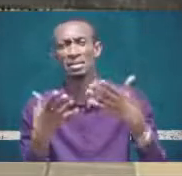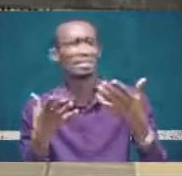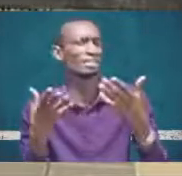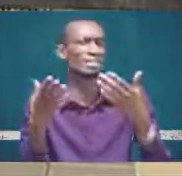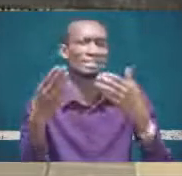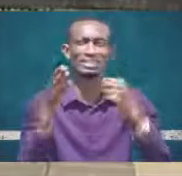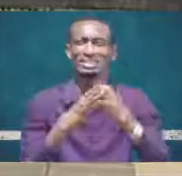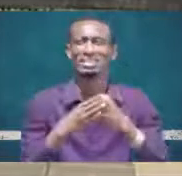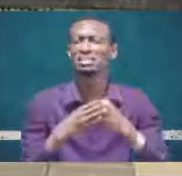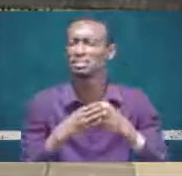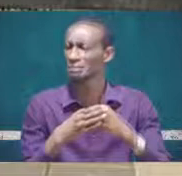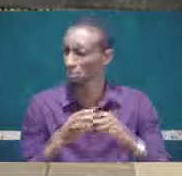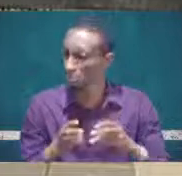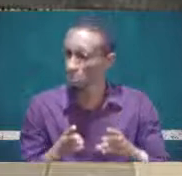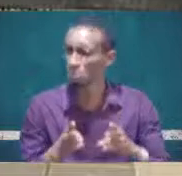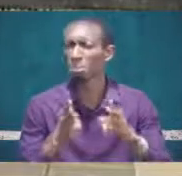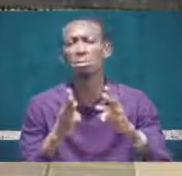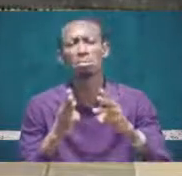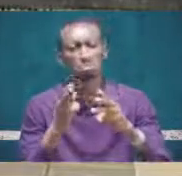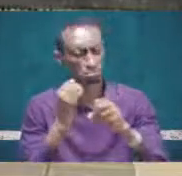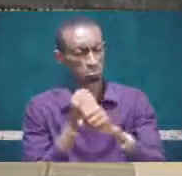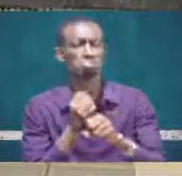the method work, right?